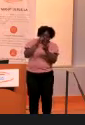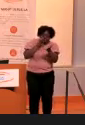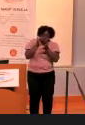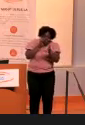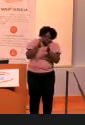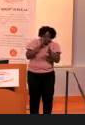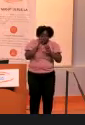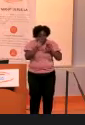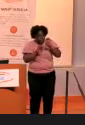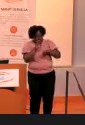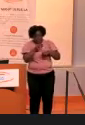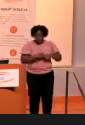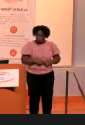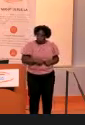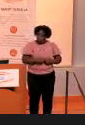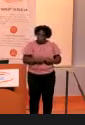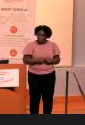the evaluation.